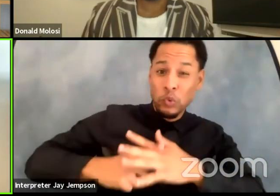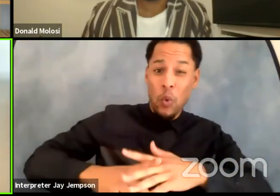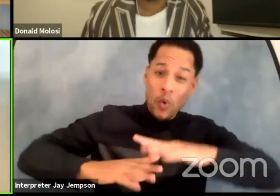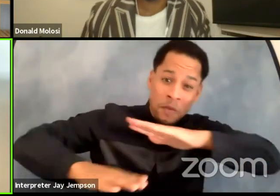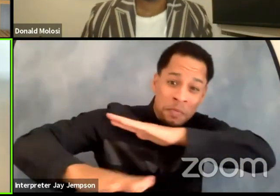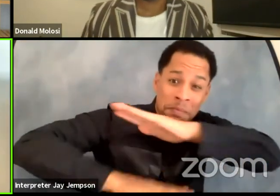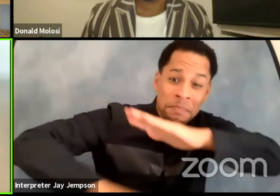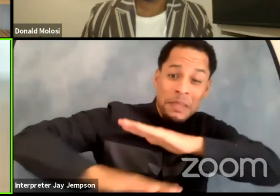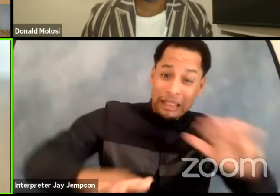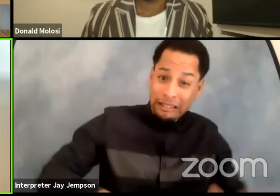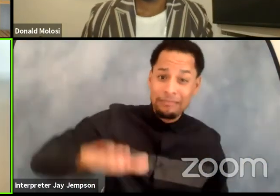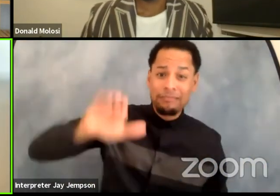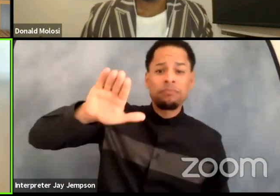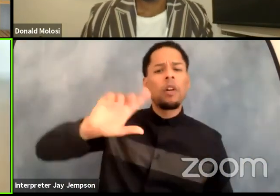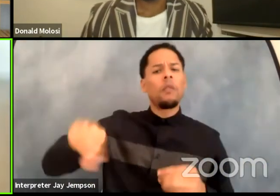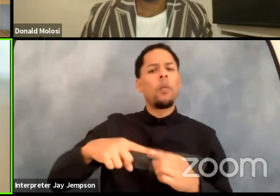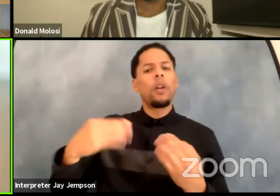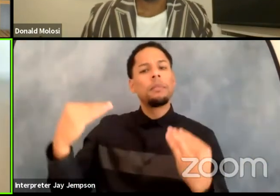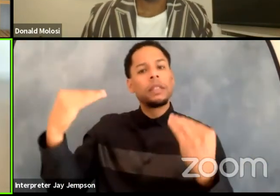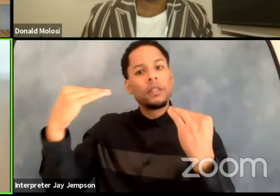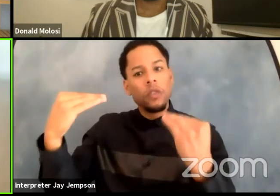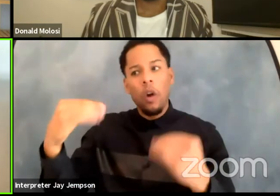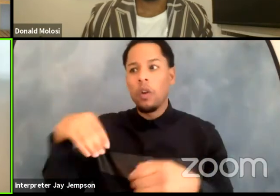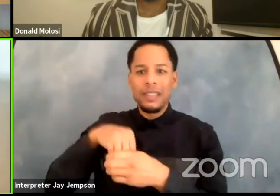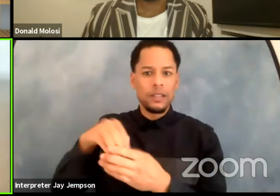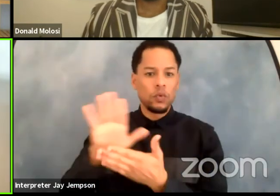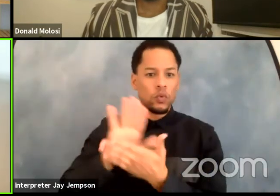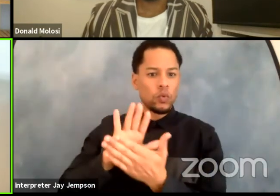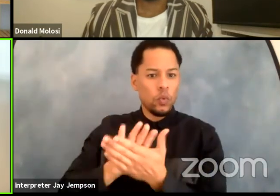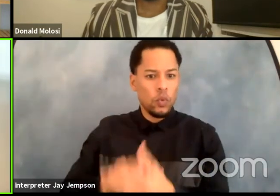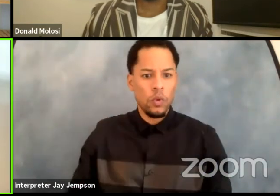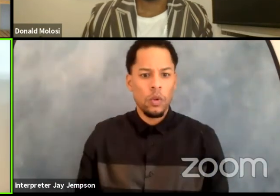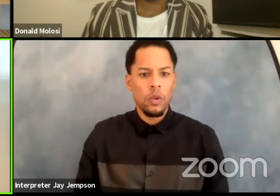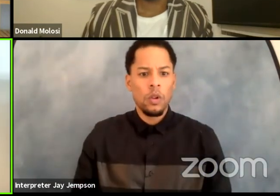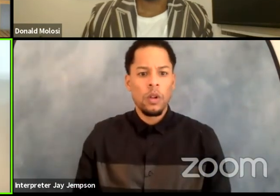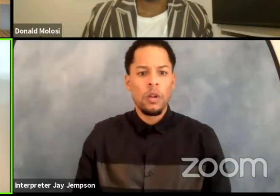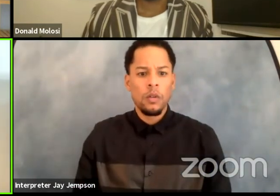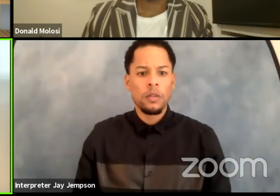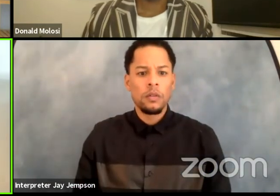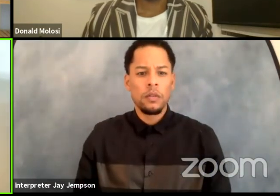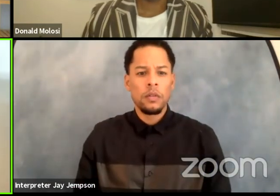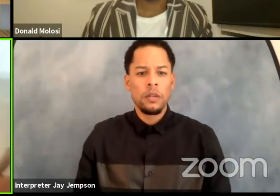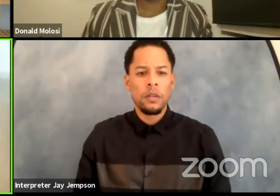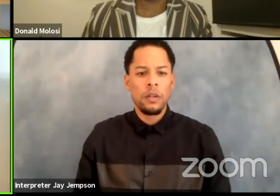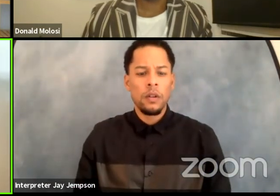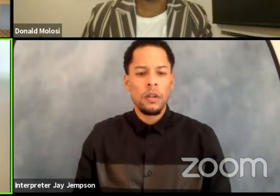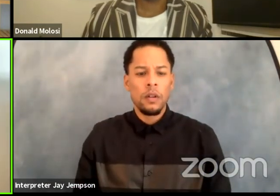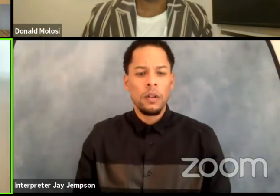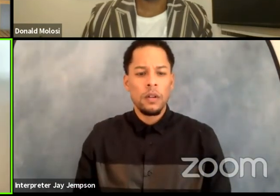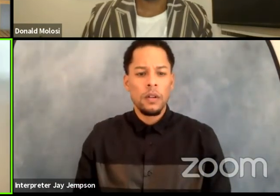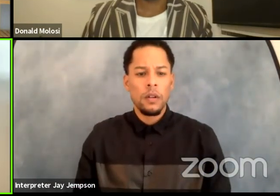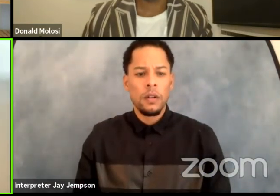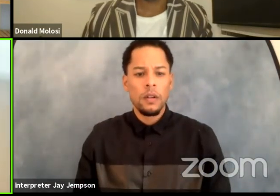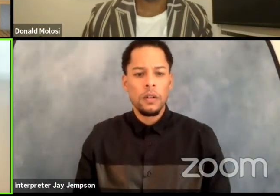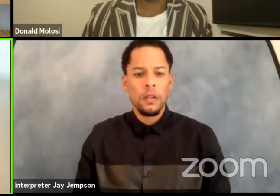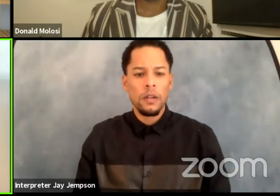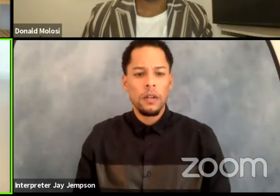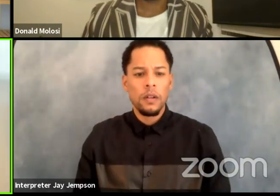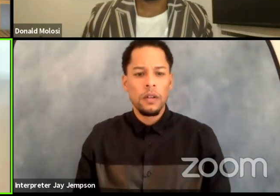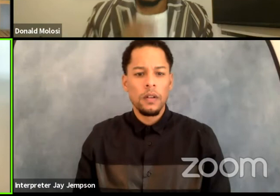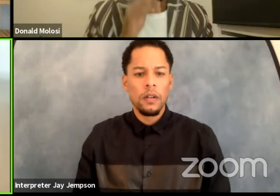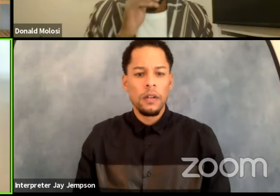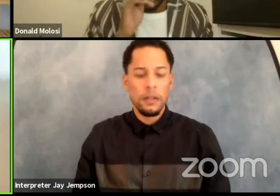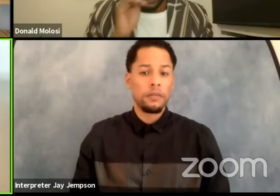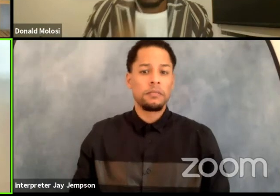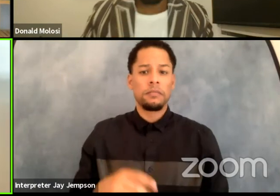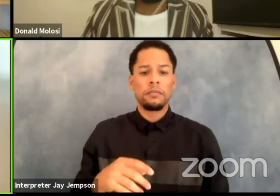unfortunate for me to discover a Zeksimda play only towards my fourth year, you understand? And Bracht is first year, and